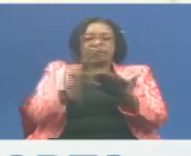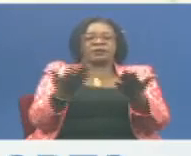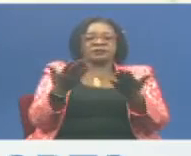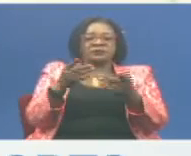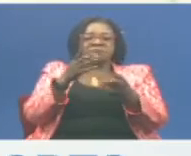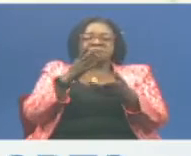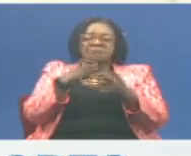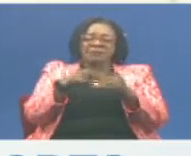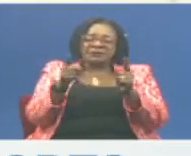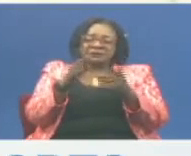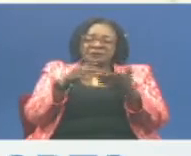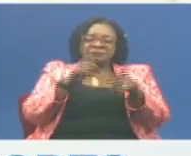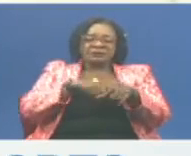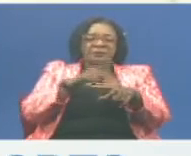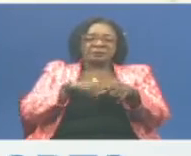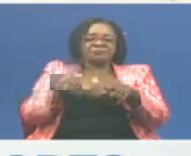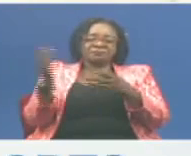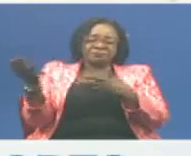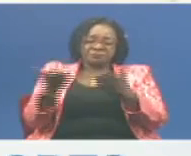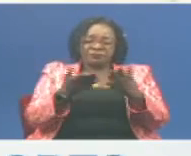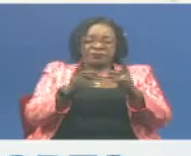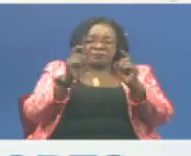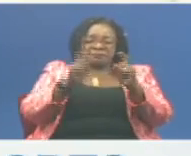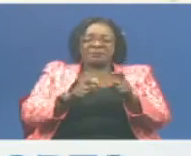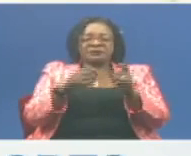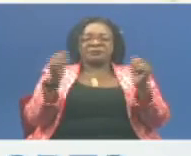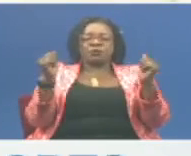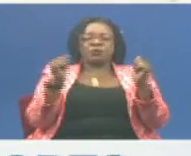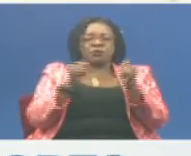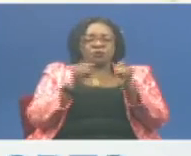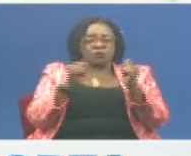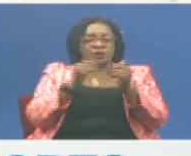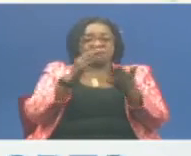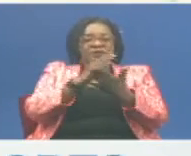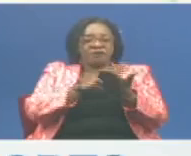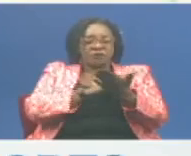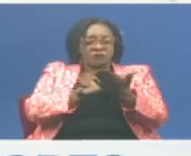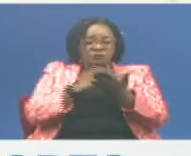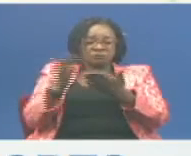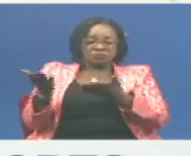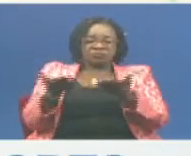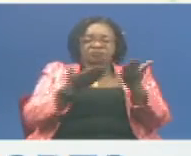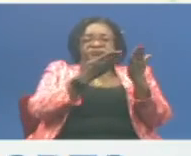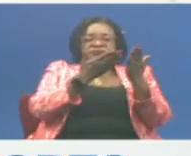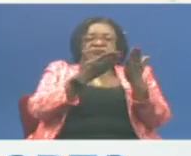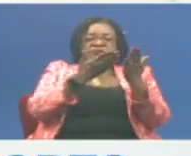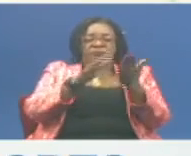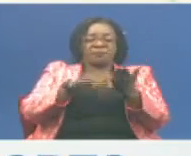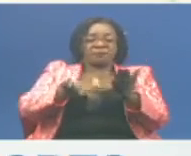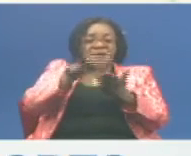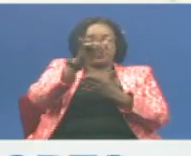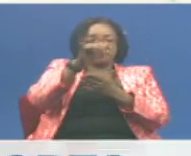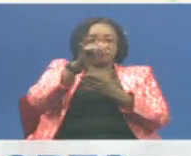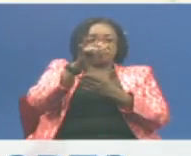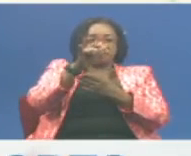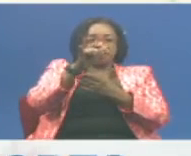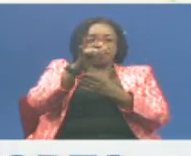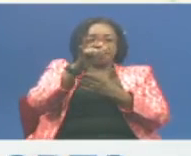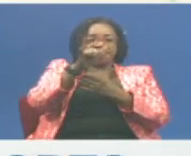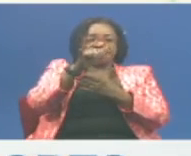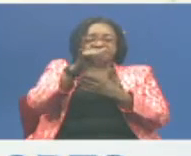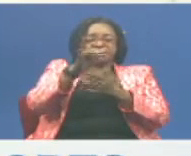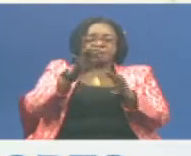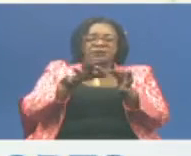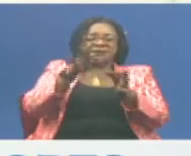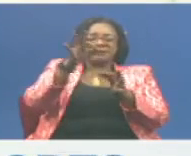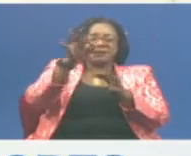comes in a way that it needs to be rapidly cooled before it gets onto the aircraft for the long haul to distant destinations